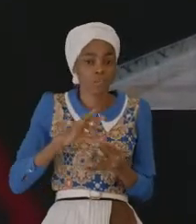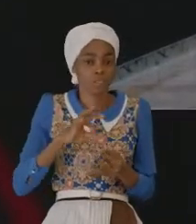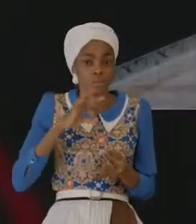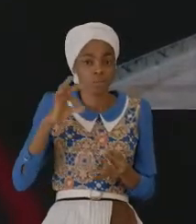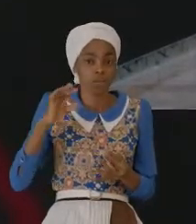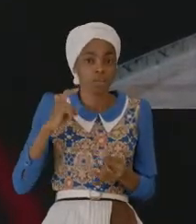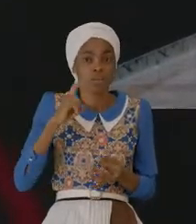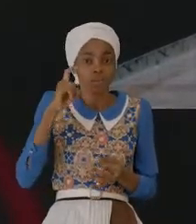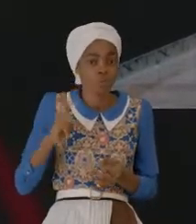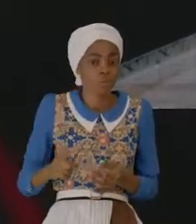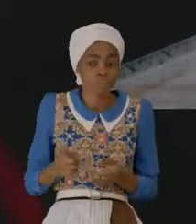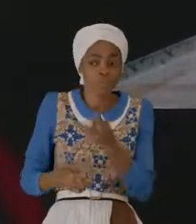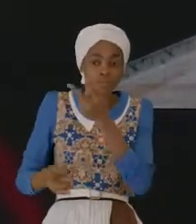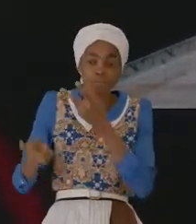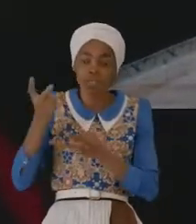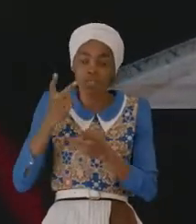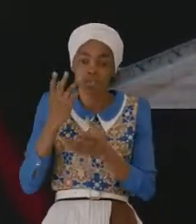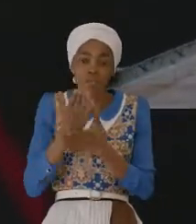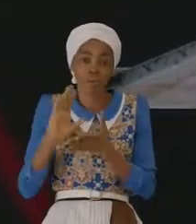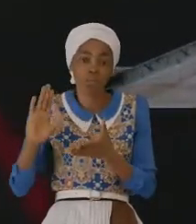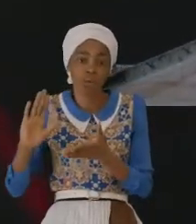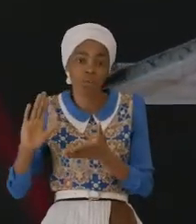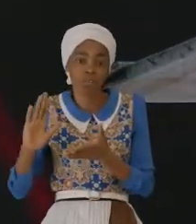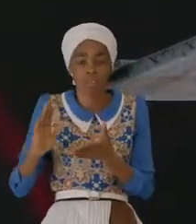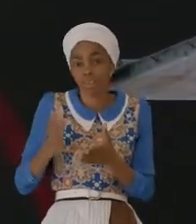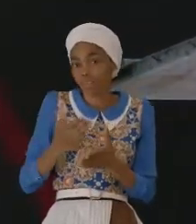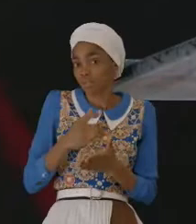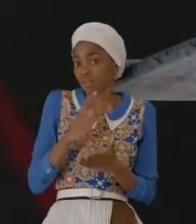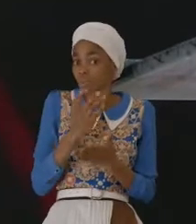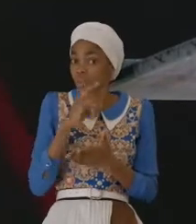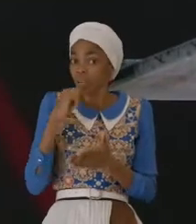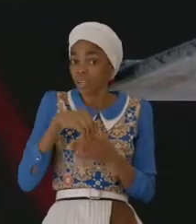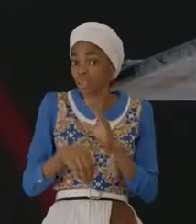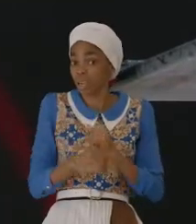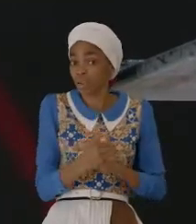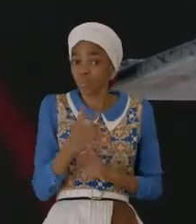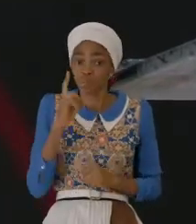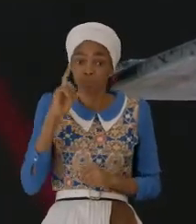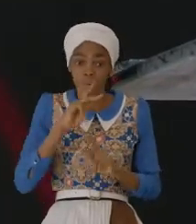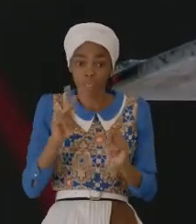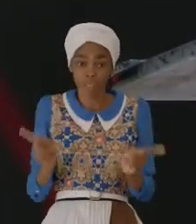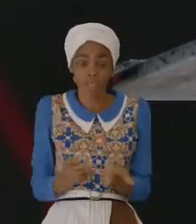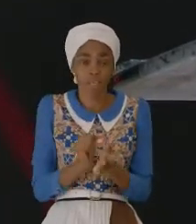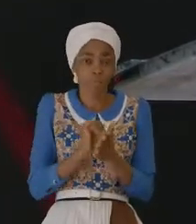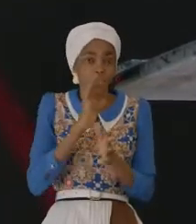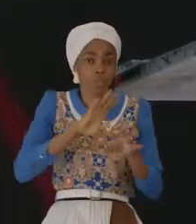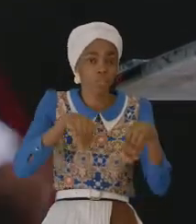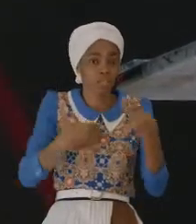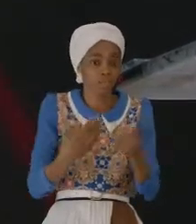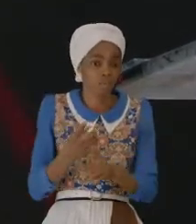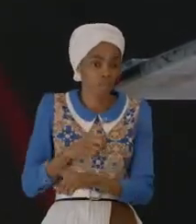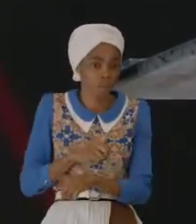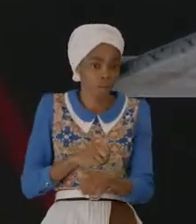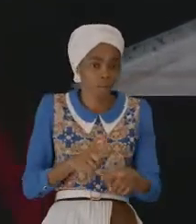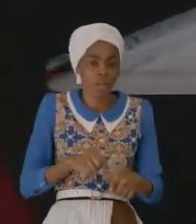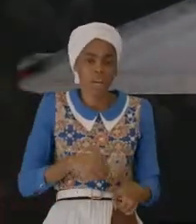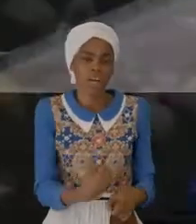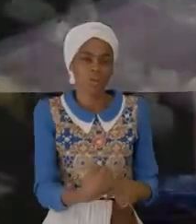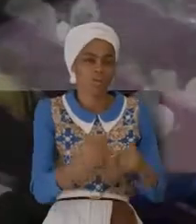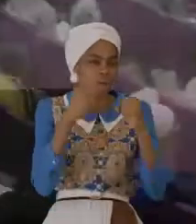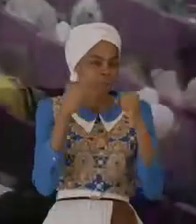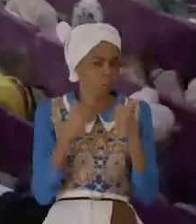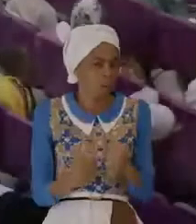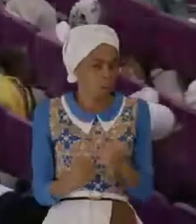somewhere or give them another Power behind the door they must go